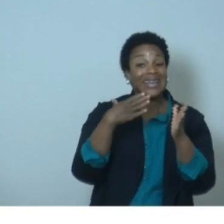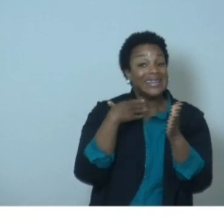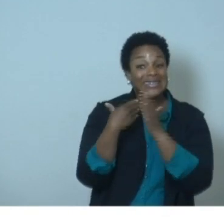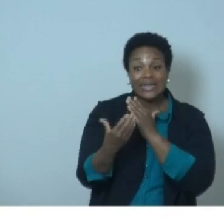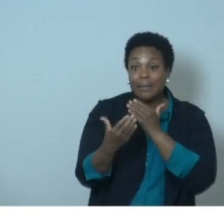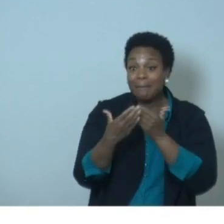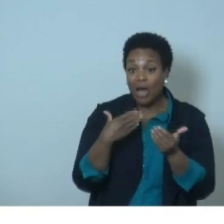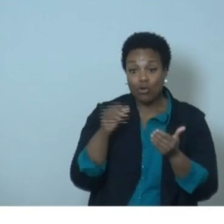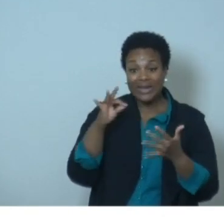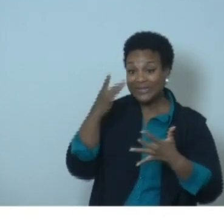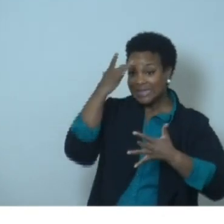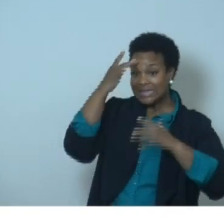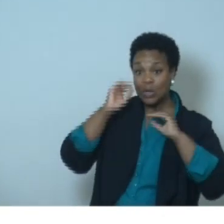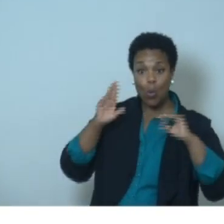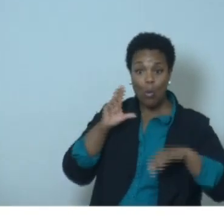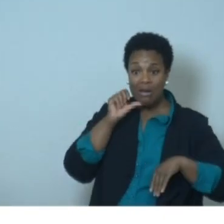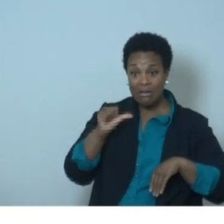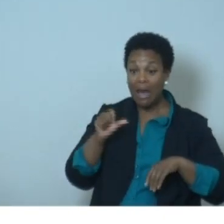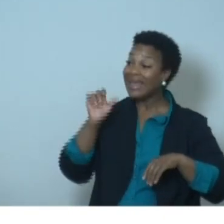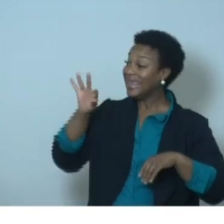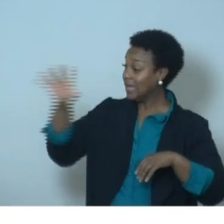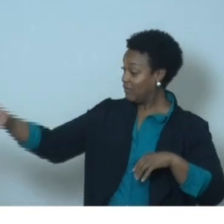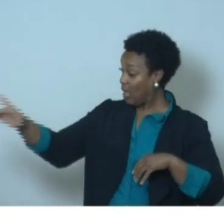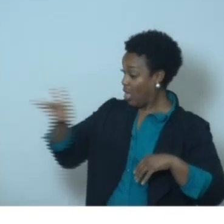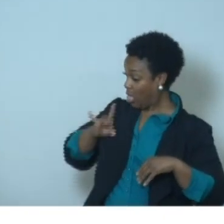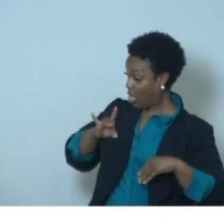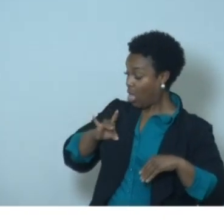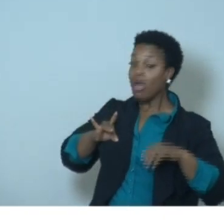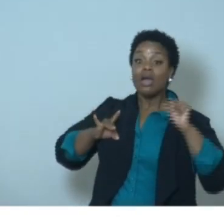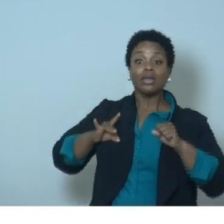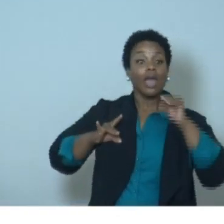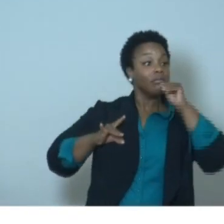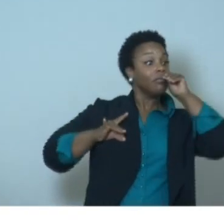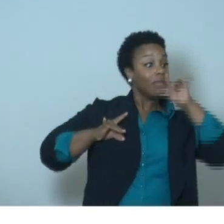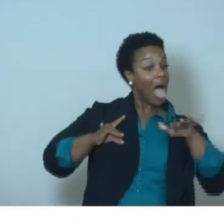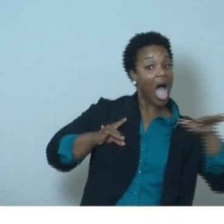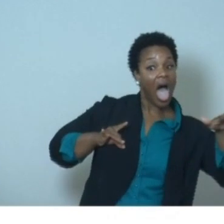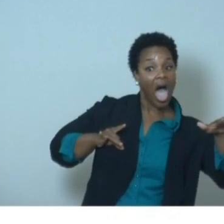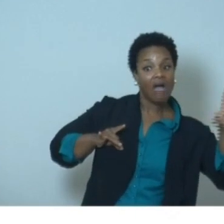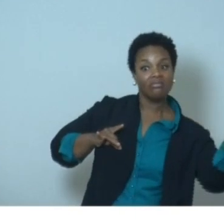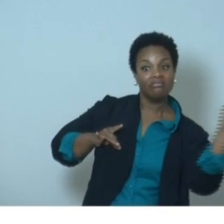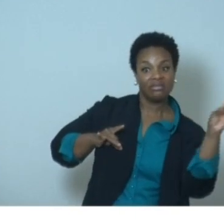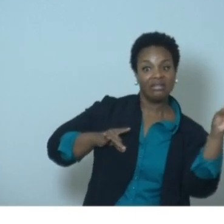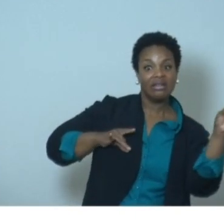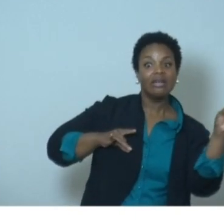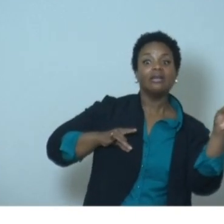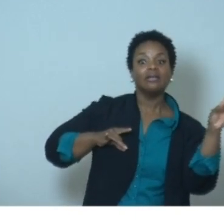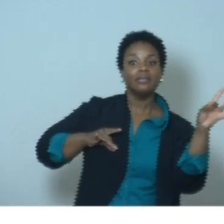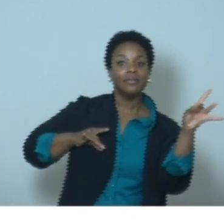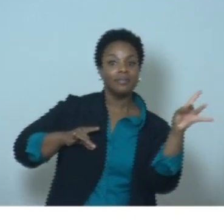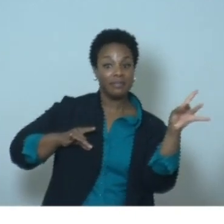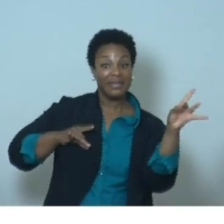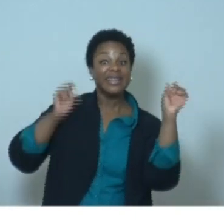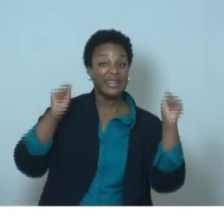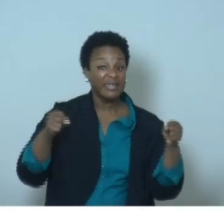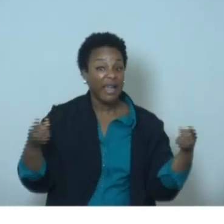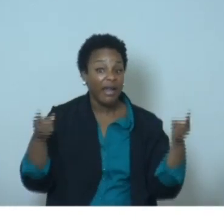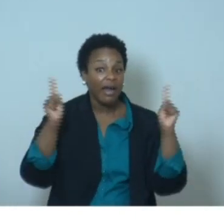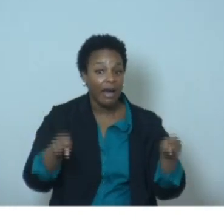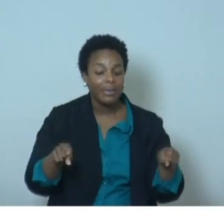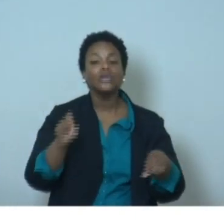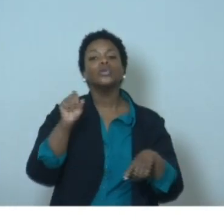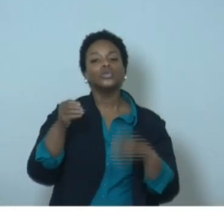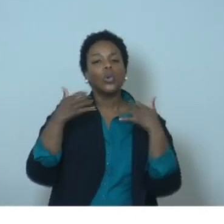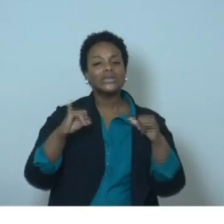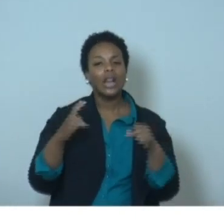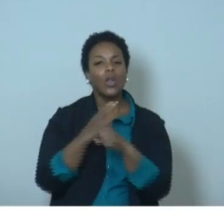spread COVID without symptoms. So remember that we wear that mask to protect other people from us in the event that we